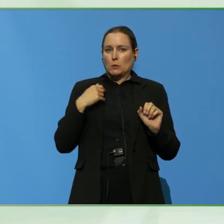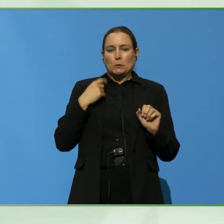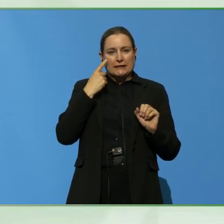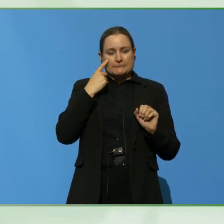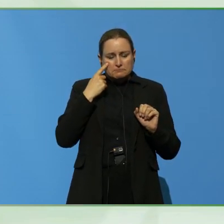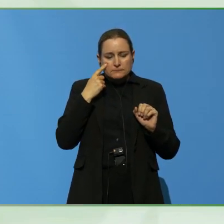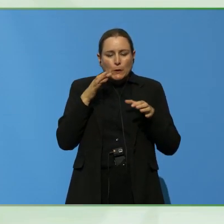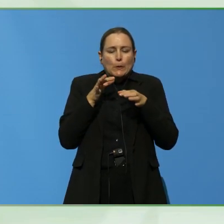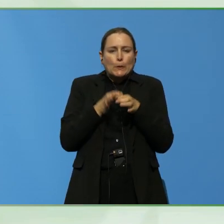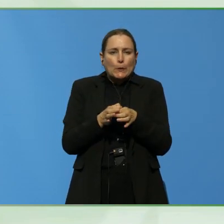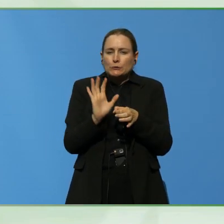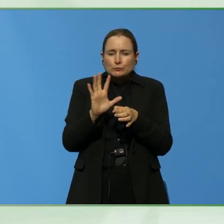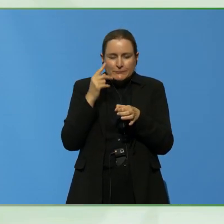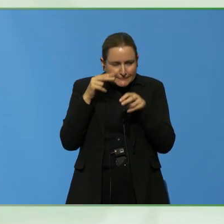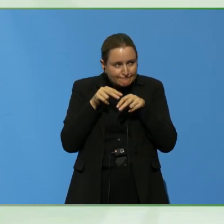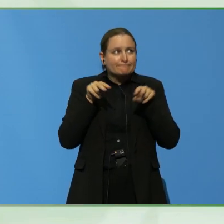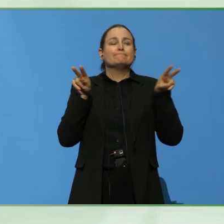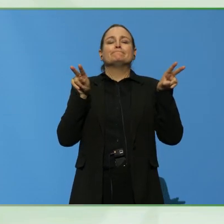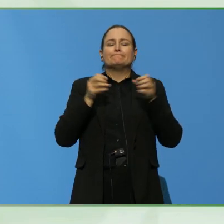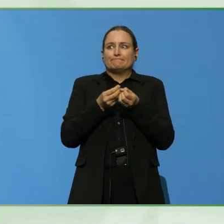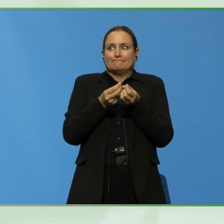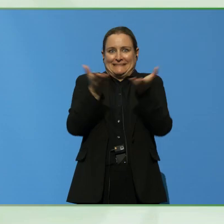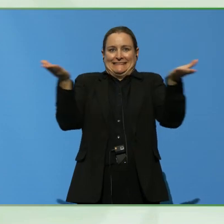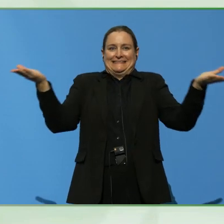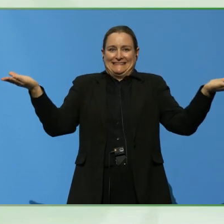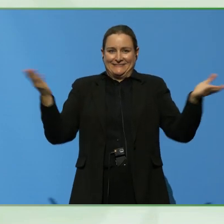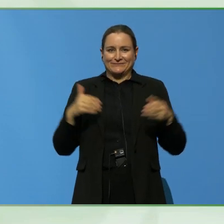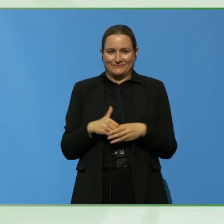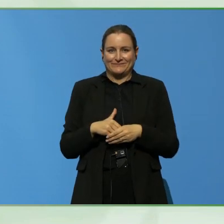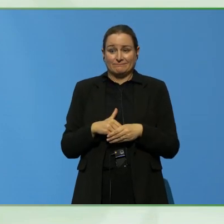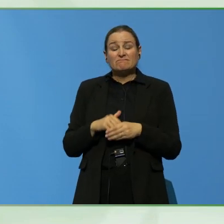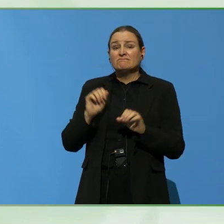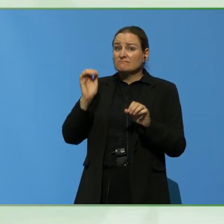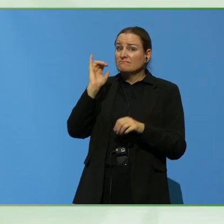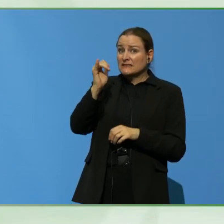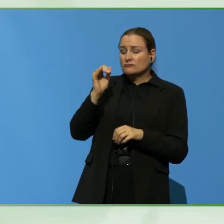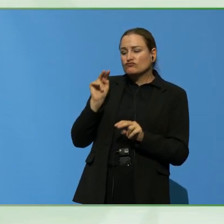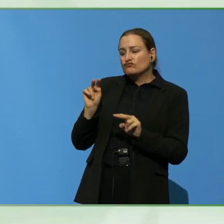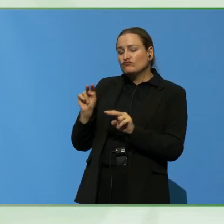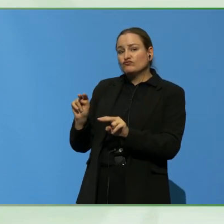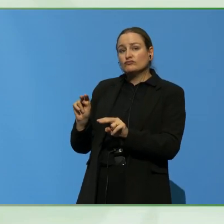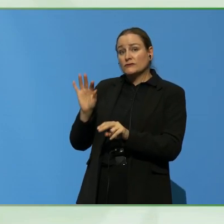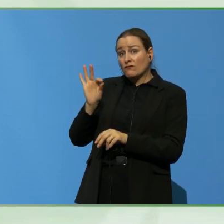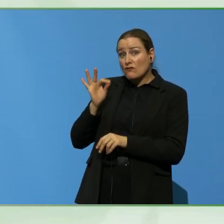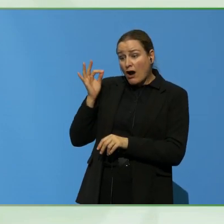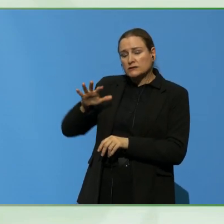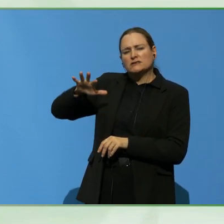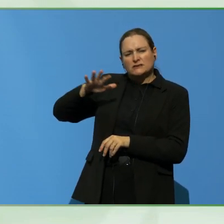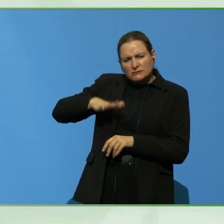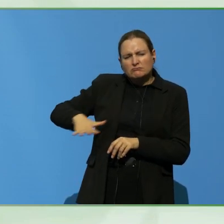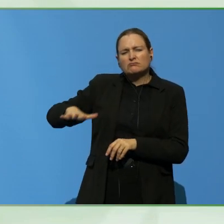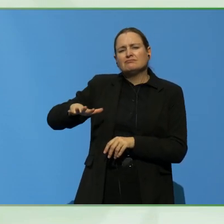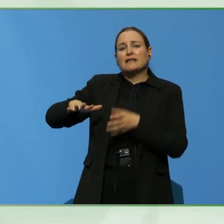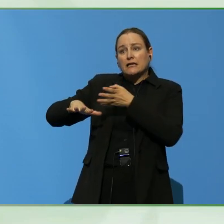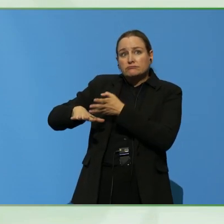organize a learning expedition to explore the French market and European market to help the startup